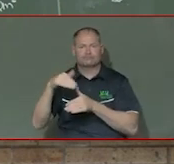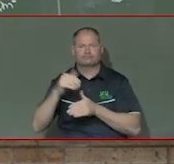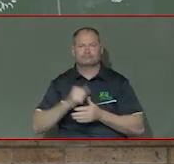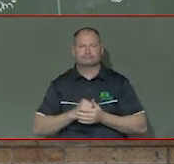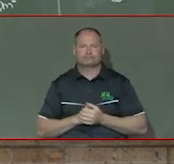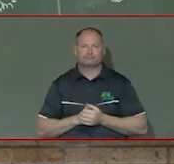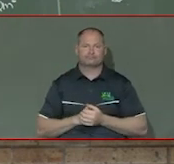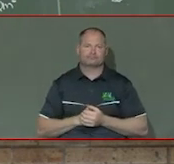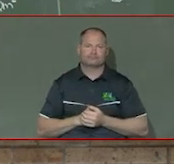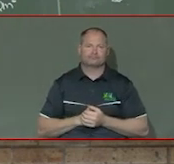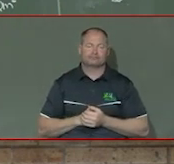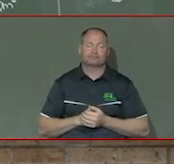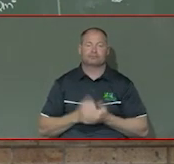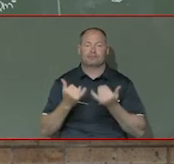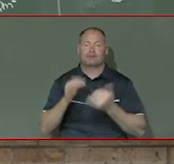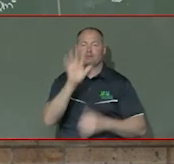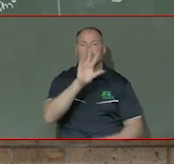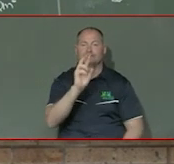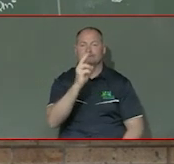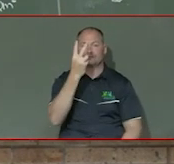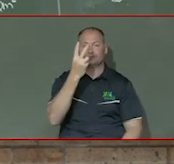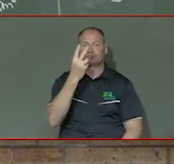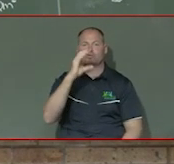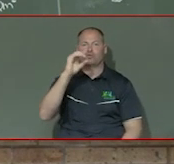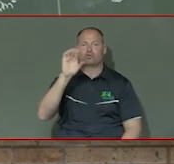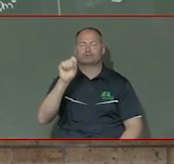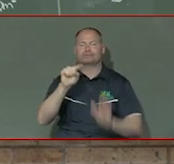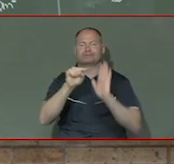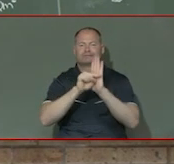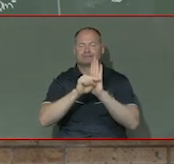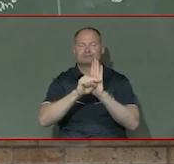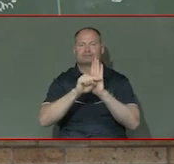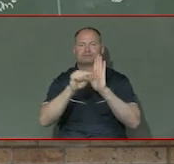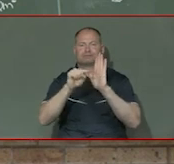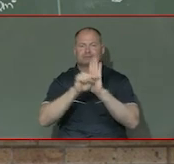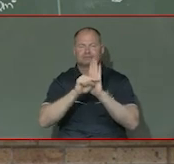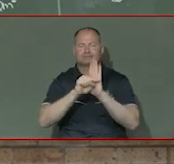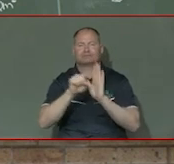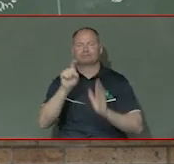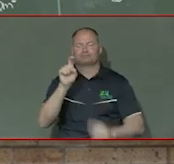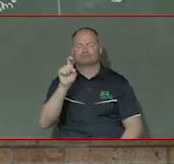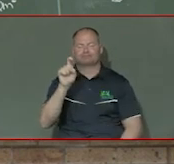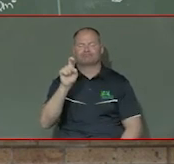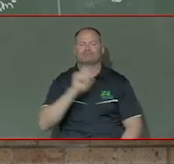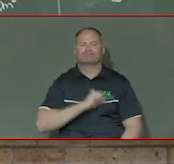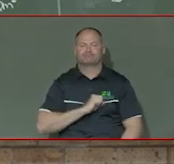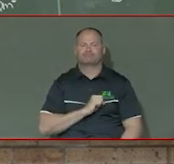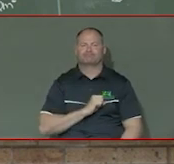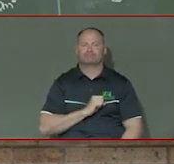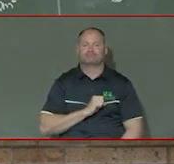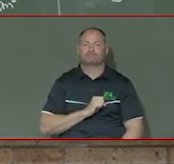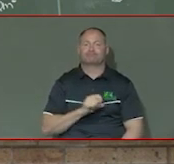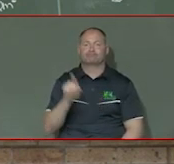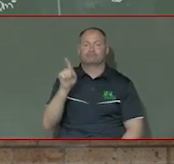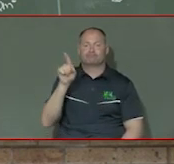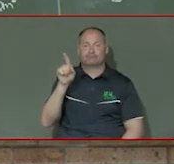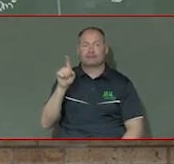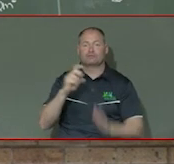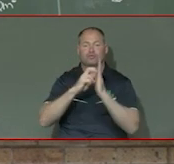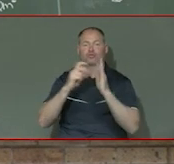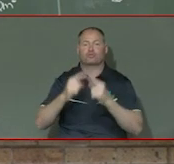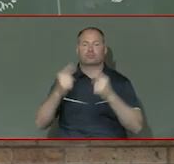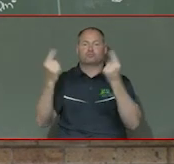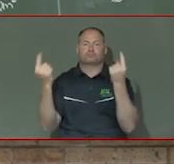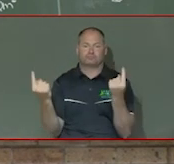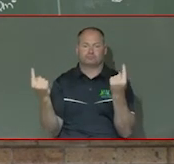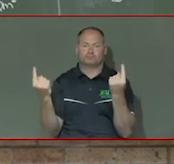here, second quadrant cos is negative, negative the cos of x. This here is the exception to the rule. Yeah, we